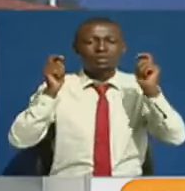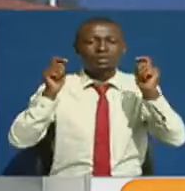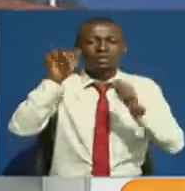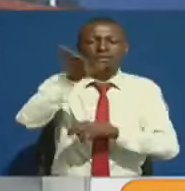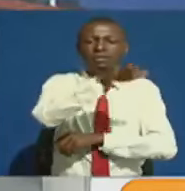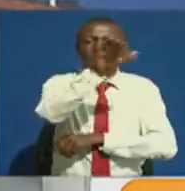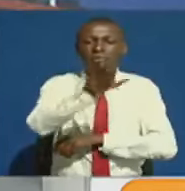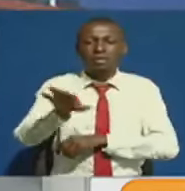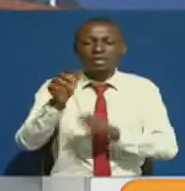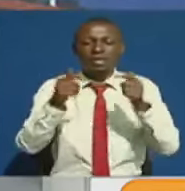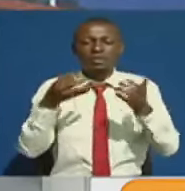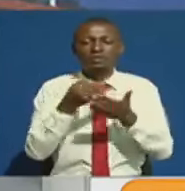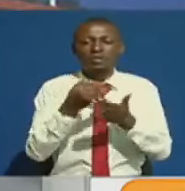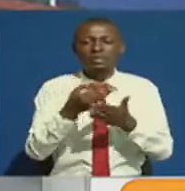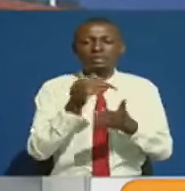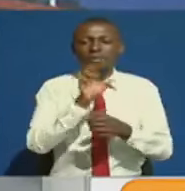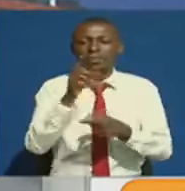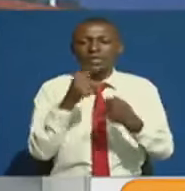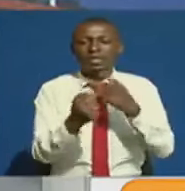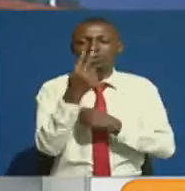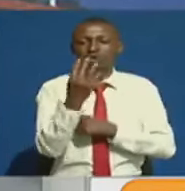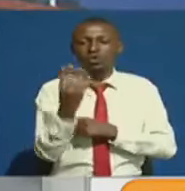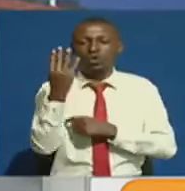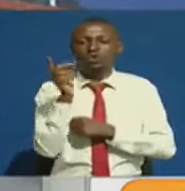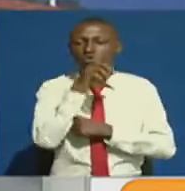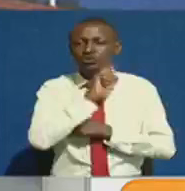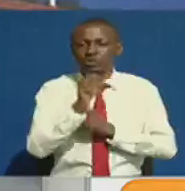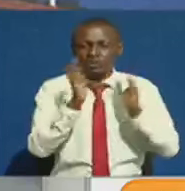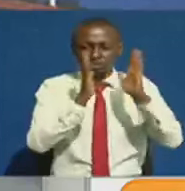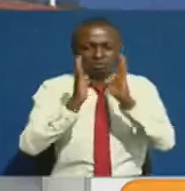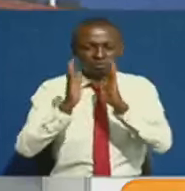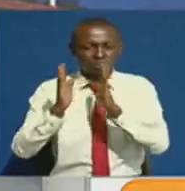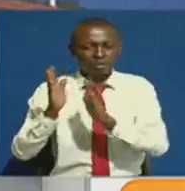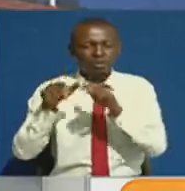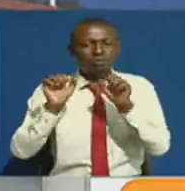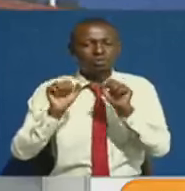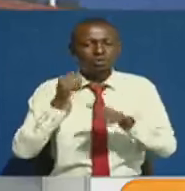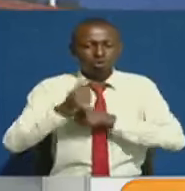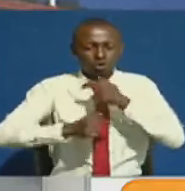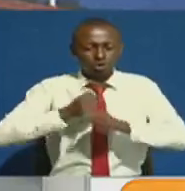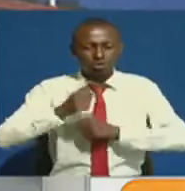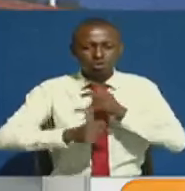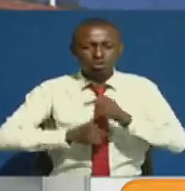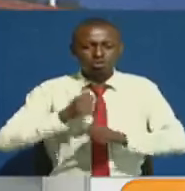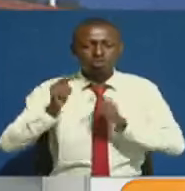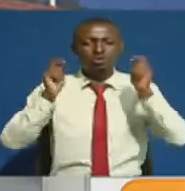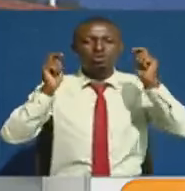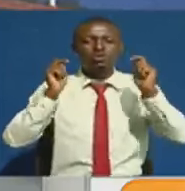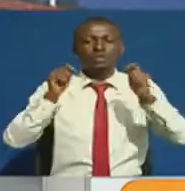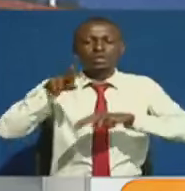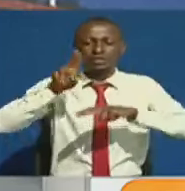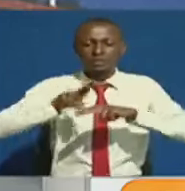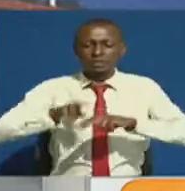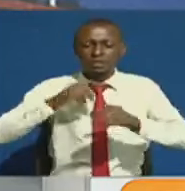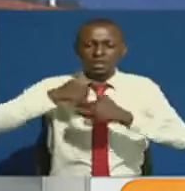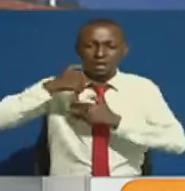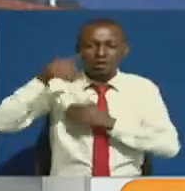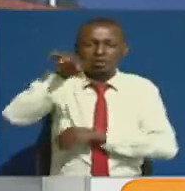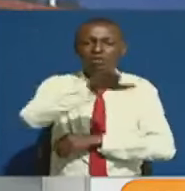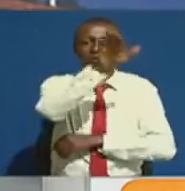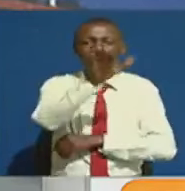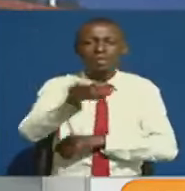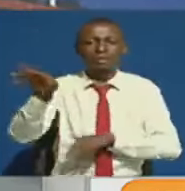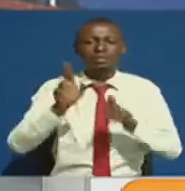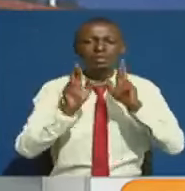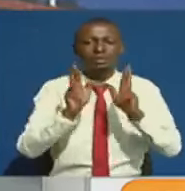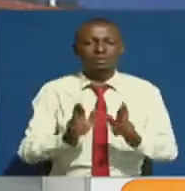against the Finance Bill 2024 finalized strategies to execute the planned sit-in outside Parliament buildings. Seth Olale with the